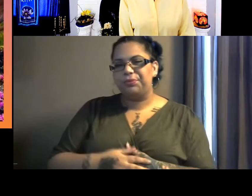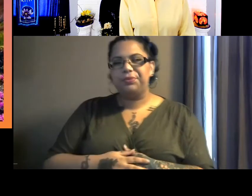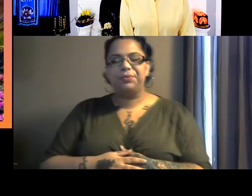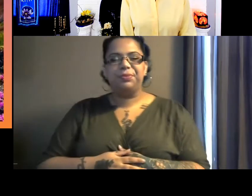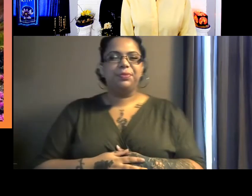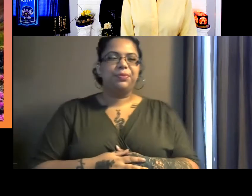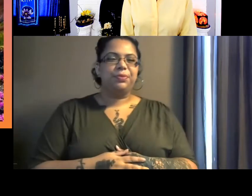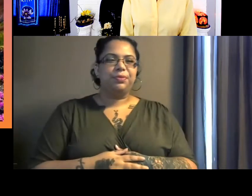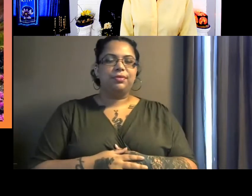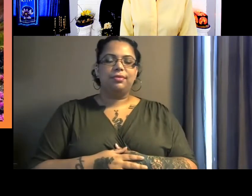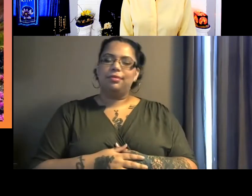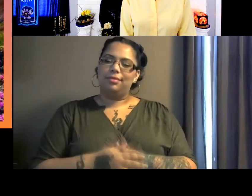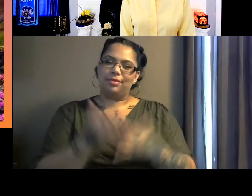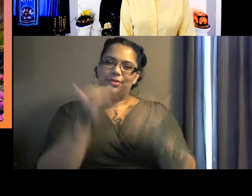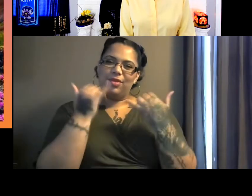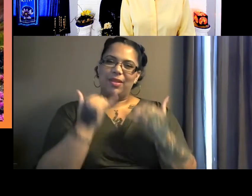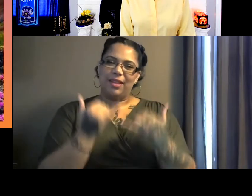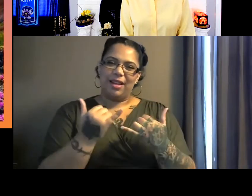Now,